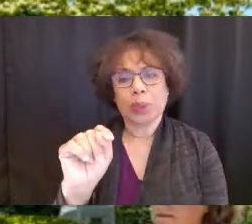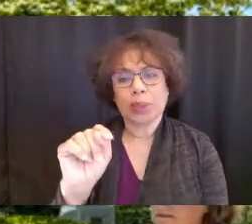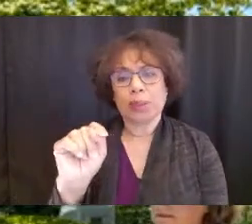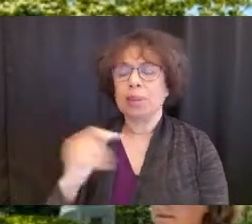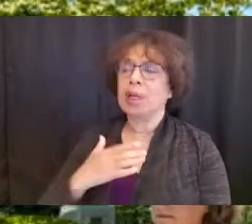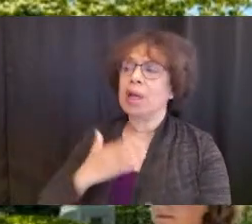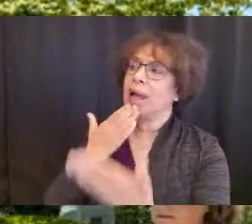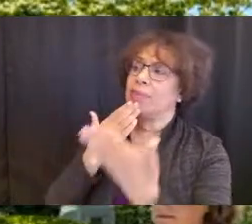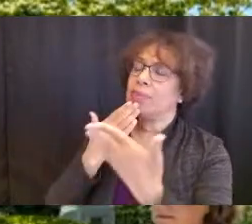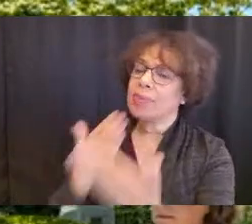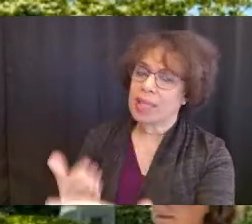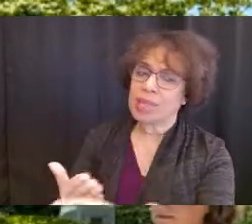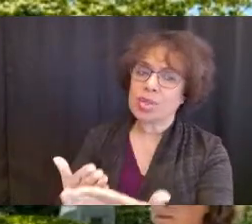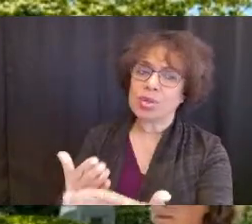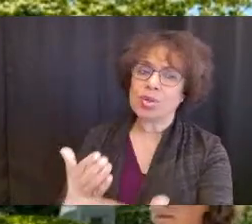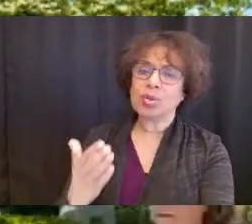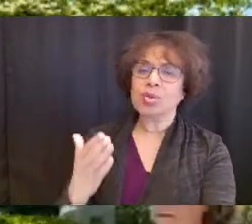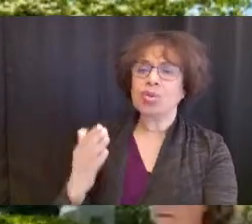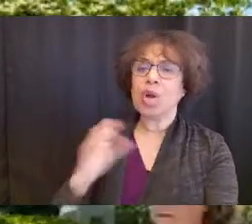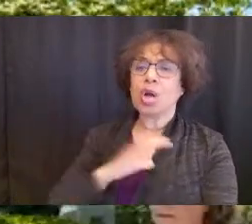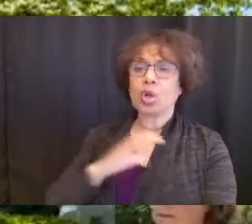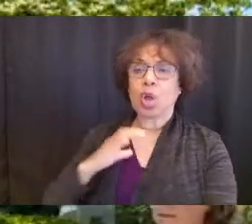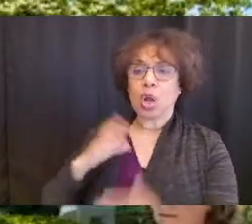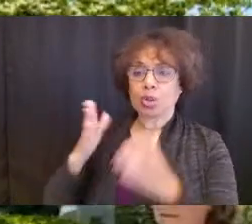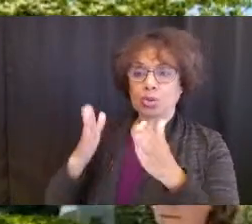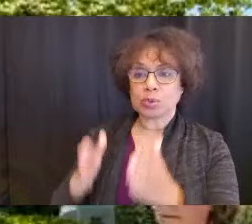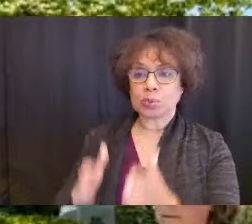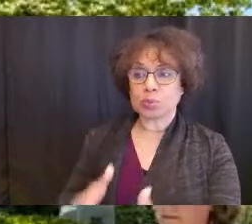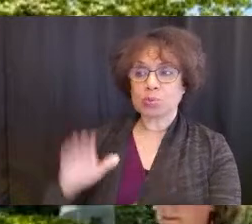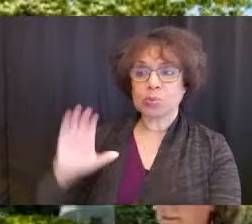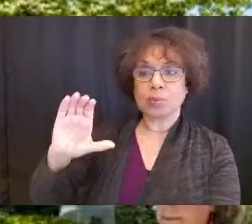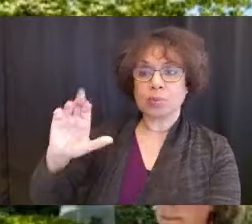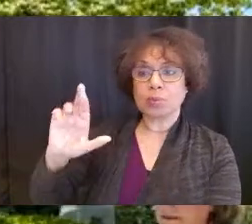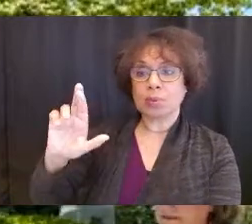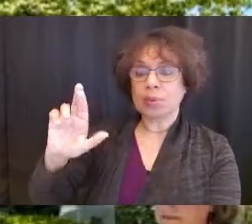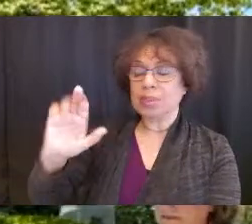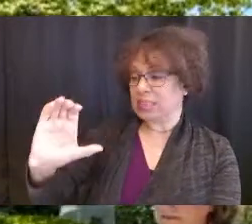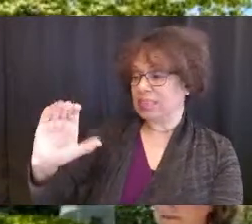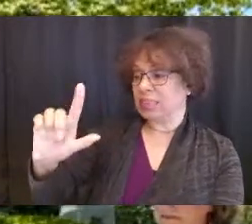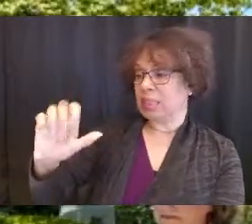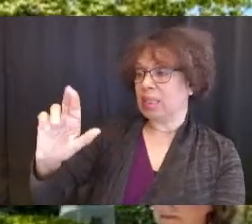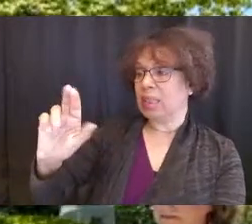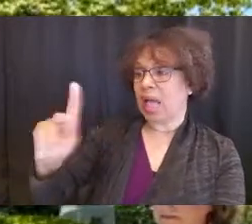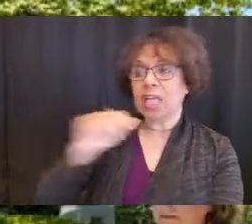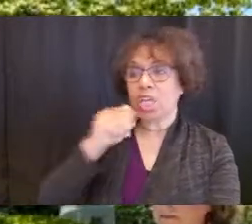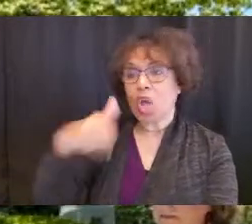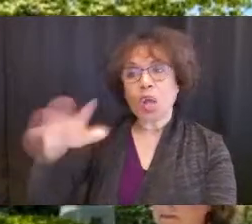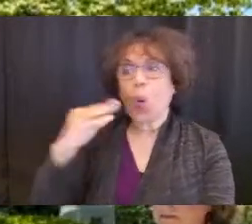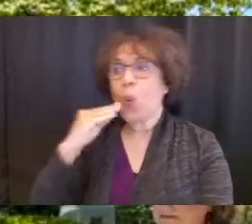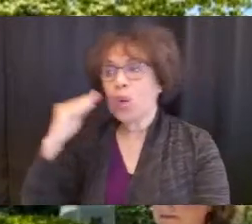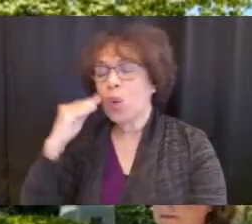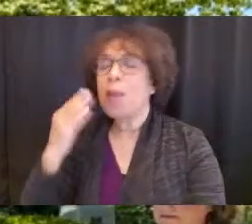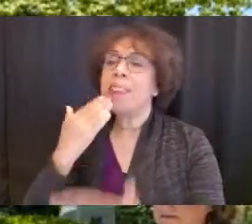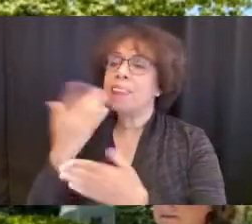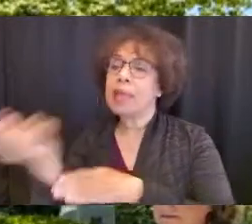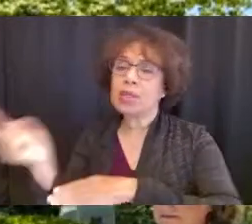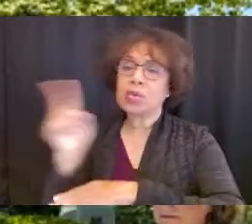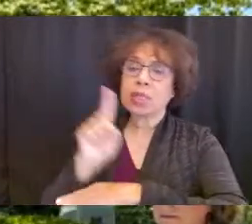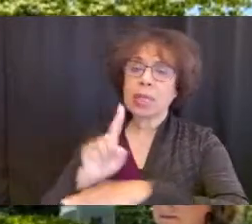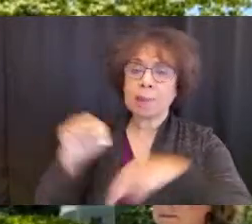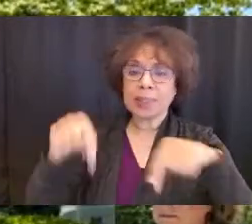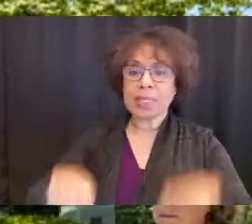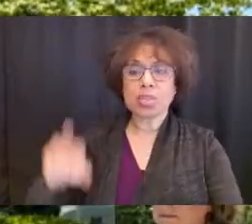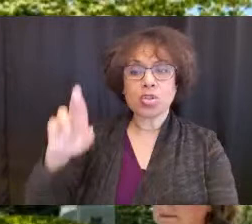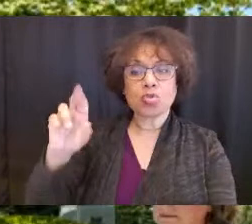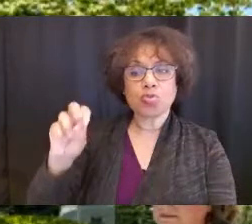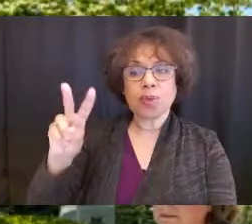you, Congresswoman Clark, for bringing attention to this and not going home on this holiday weekend. And thank you for coming to Revere, and I greatly